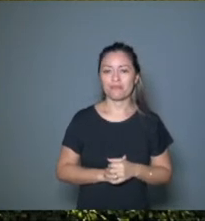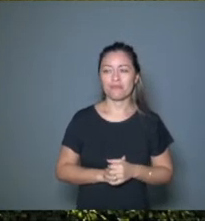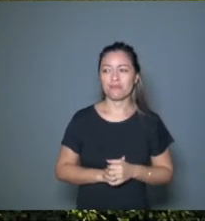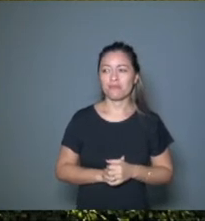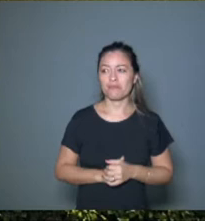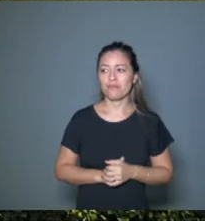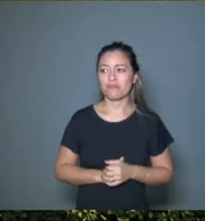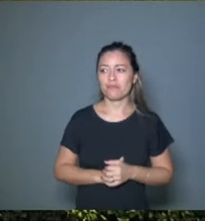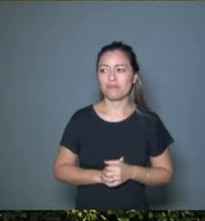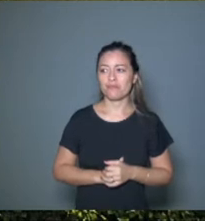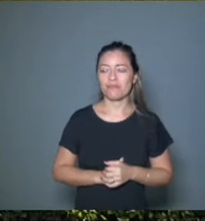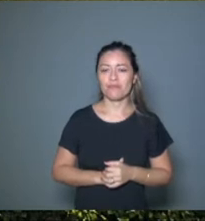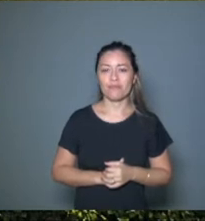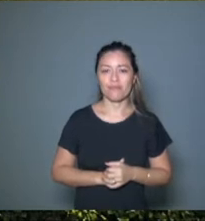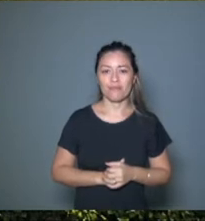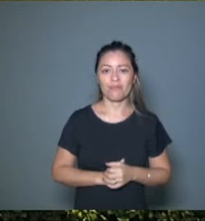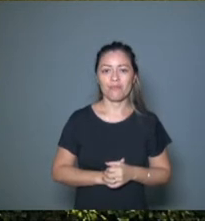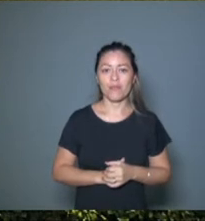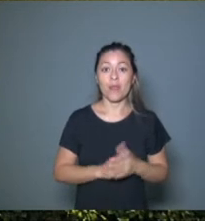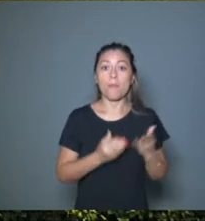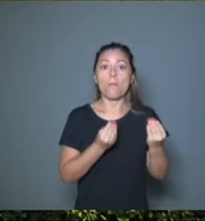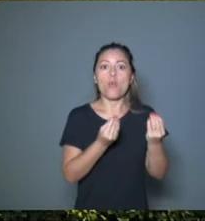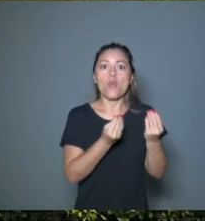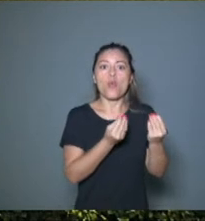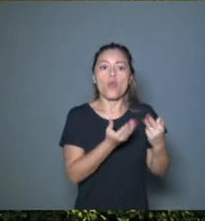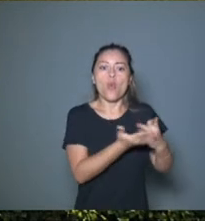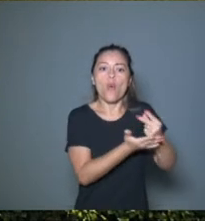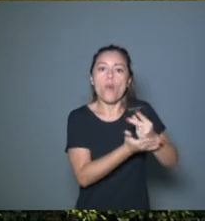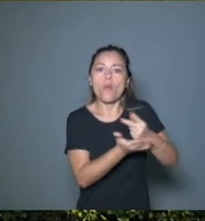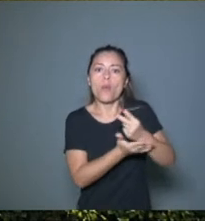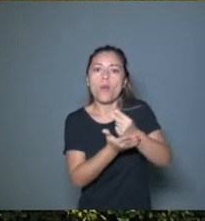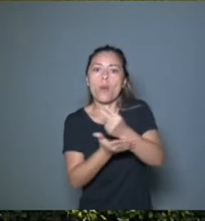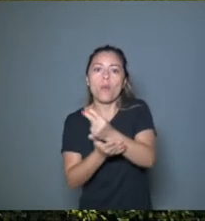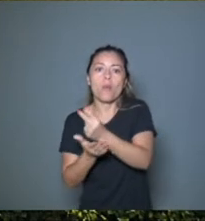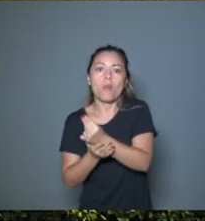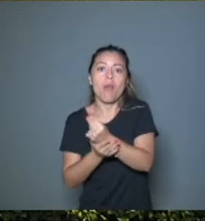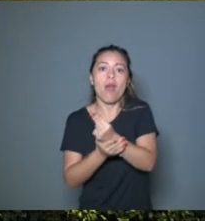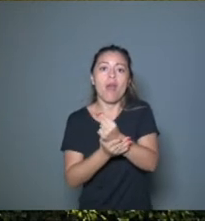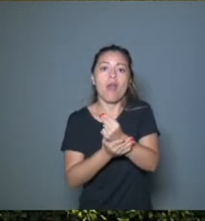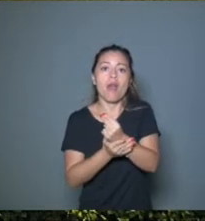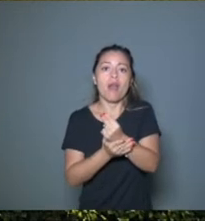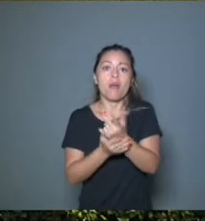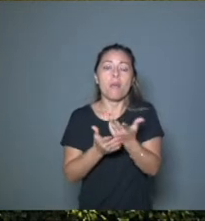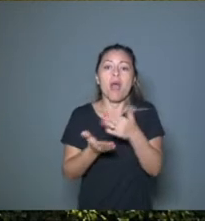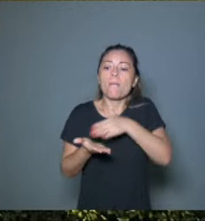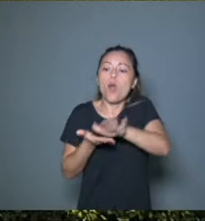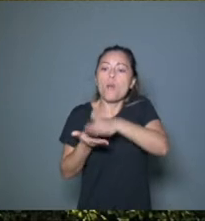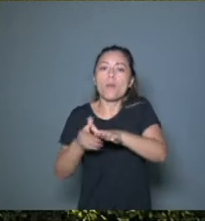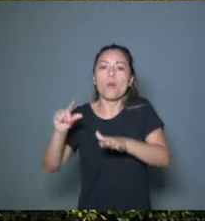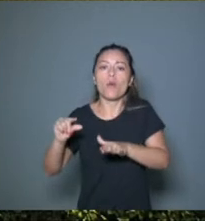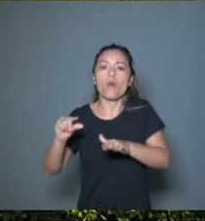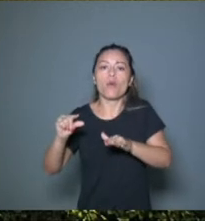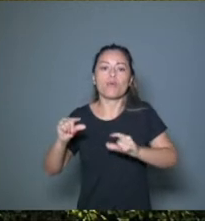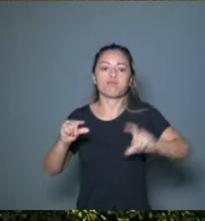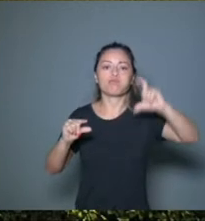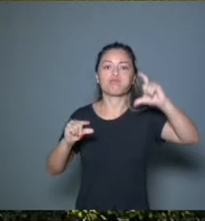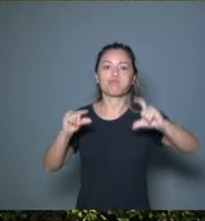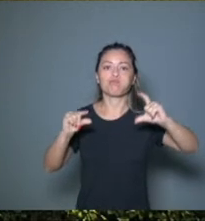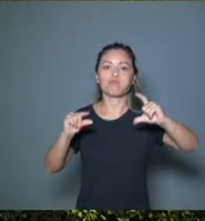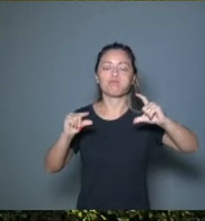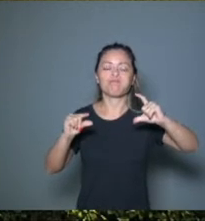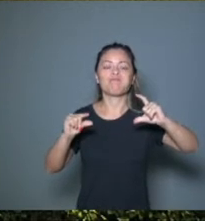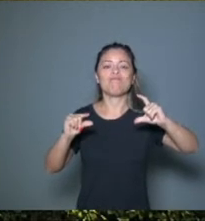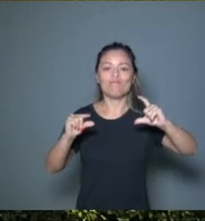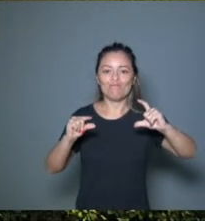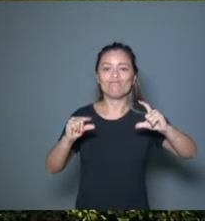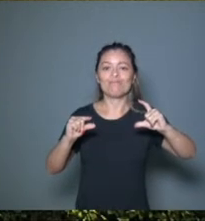the higher, the demand is higher than supply. In the past 3 years, there were